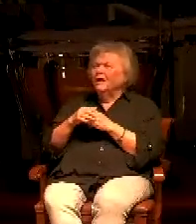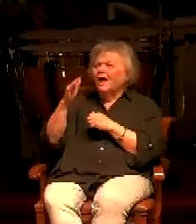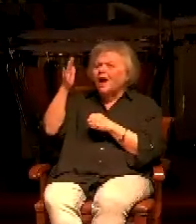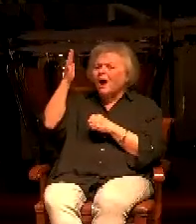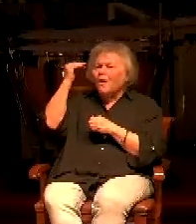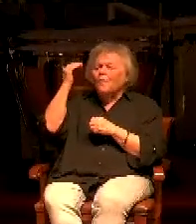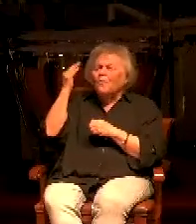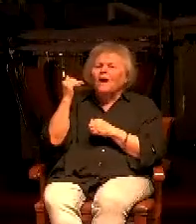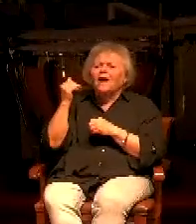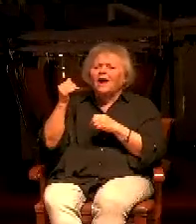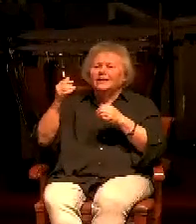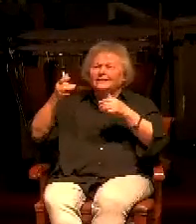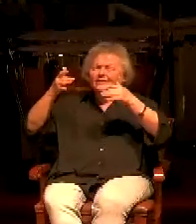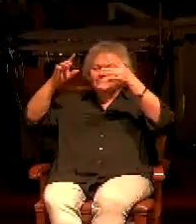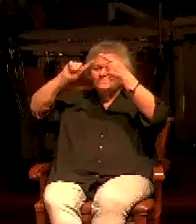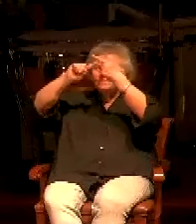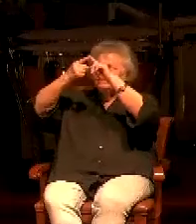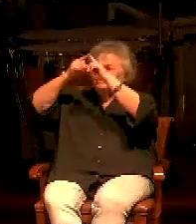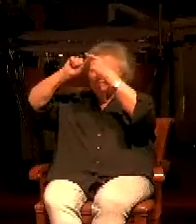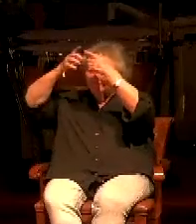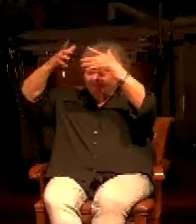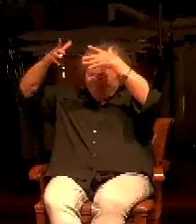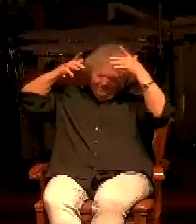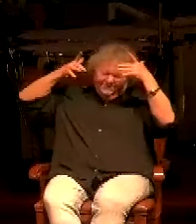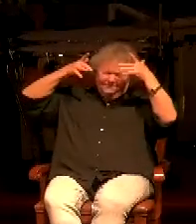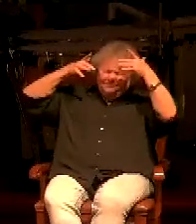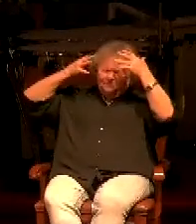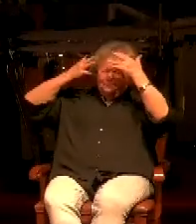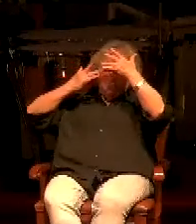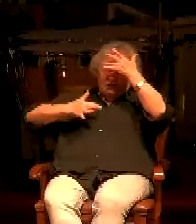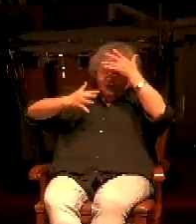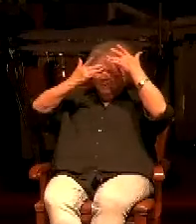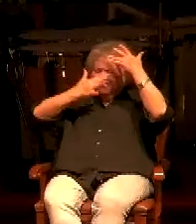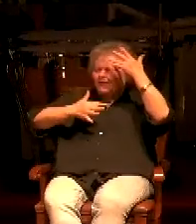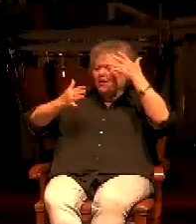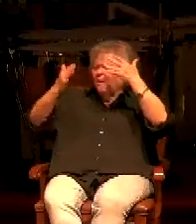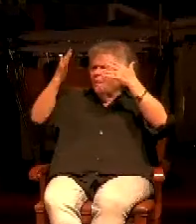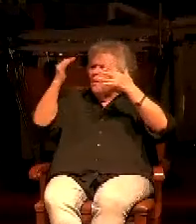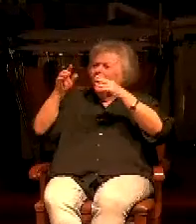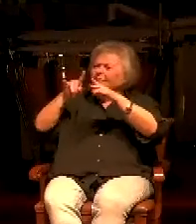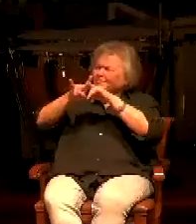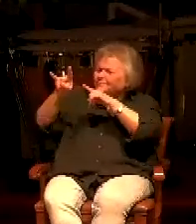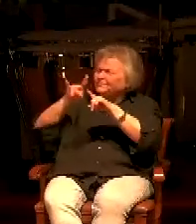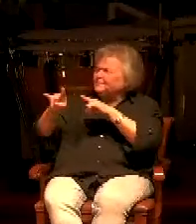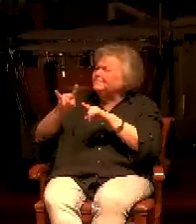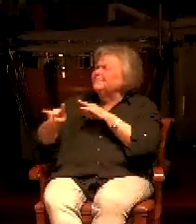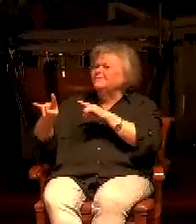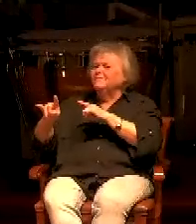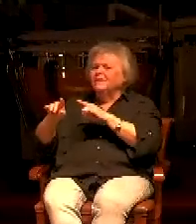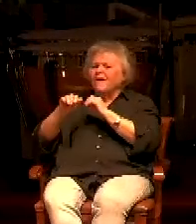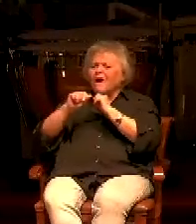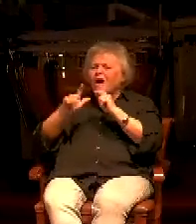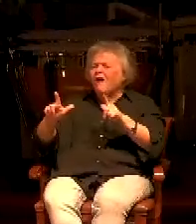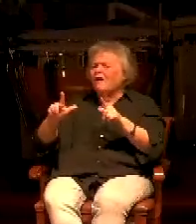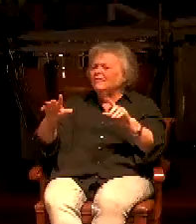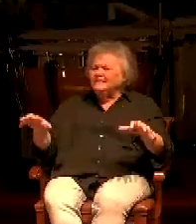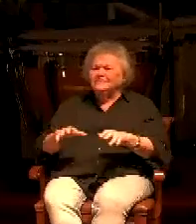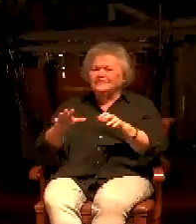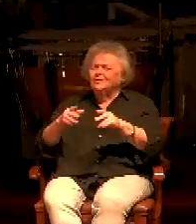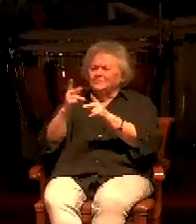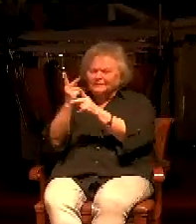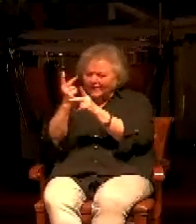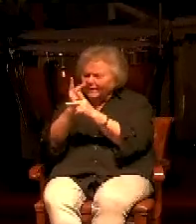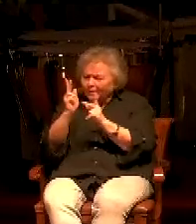shove thorns on his head? Why did they punch him in the face? Why did they mock him? All he ever did was heal and teach and preach and care for